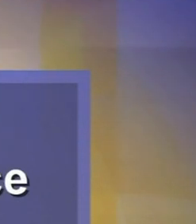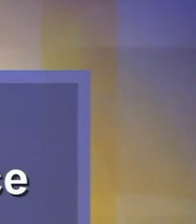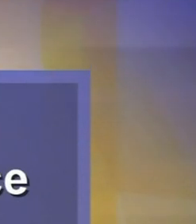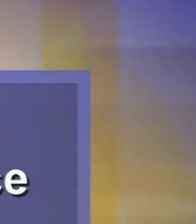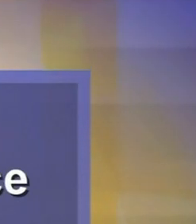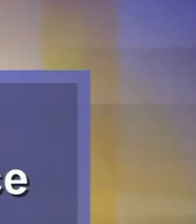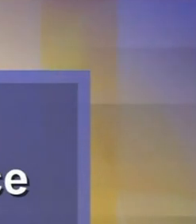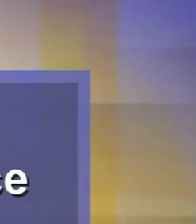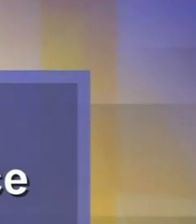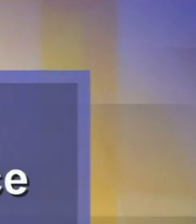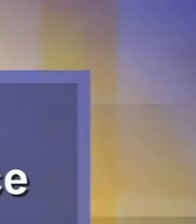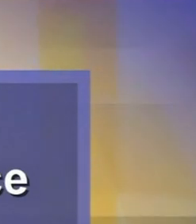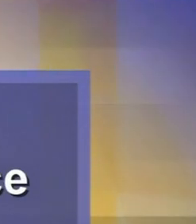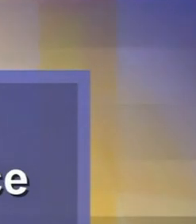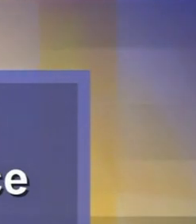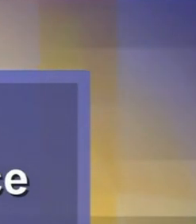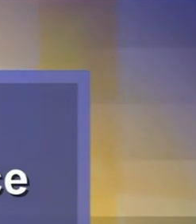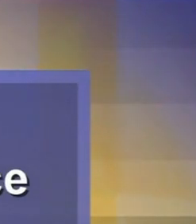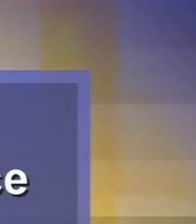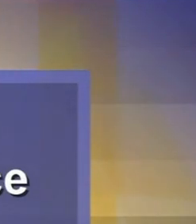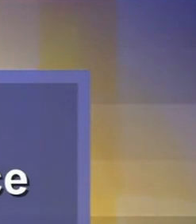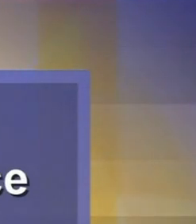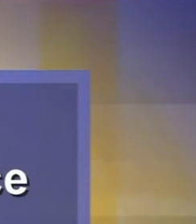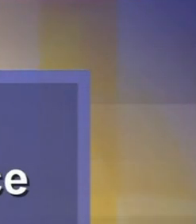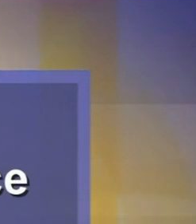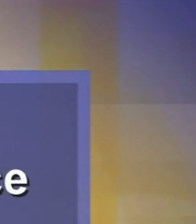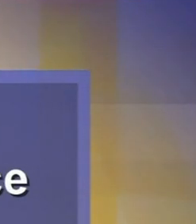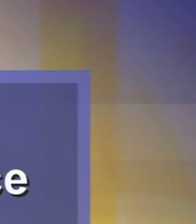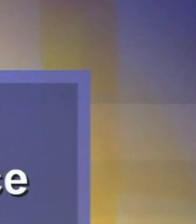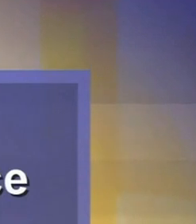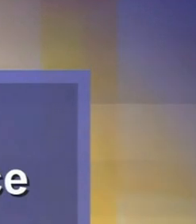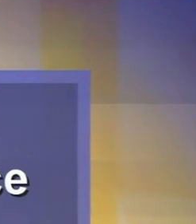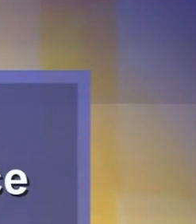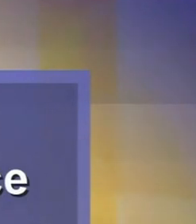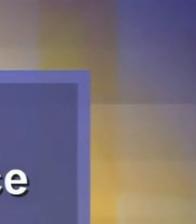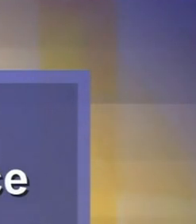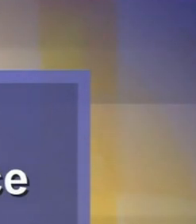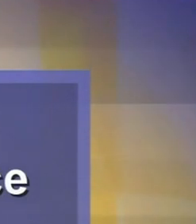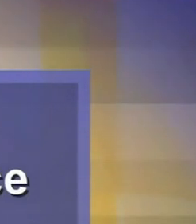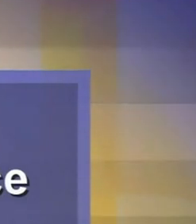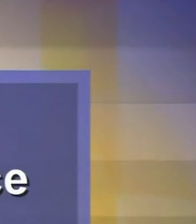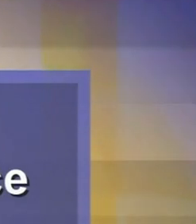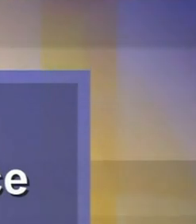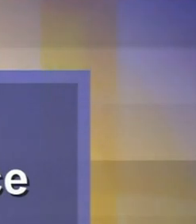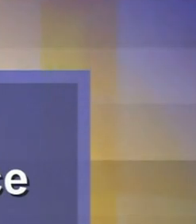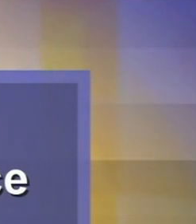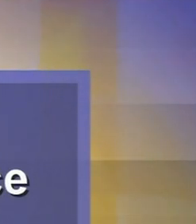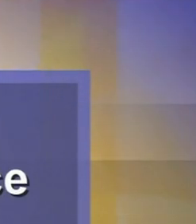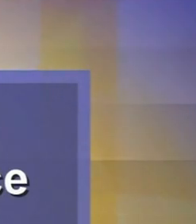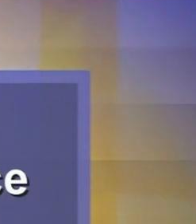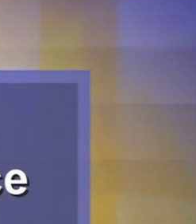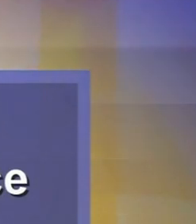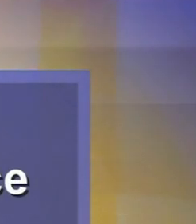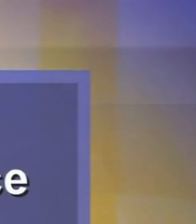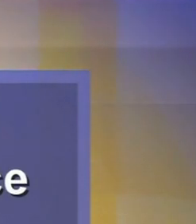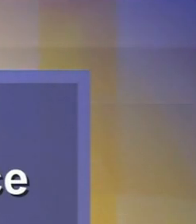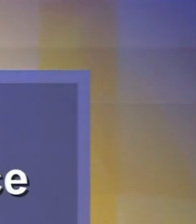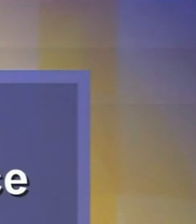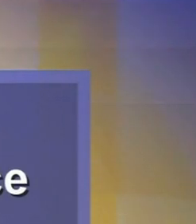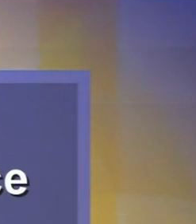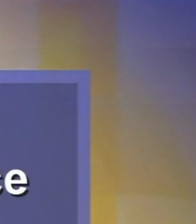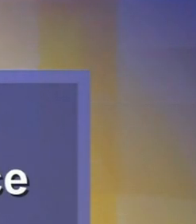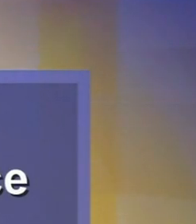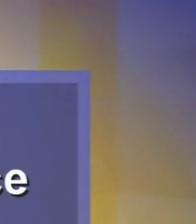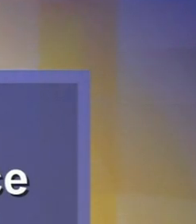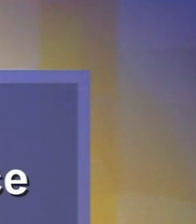with their hair, fur, whatever, knotted, and they had to shave. A Portuguese water dog is too knotted to brush out. How does it